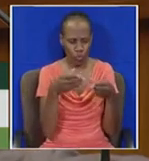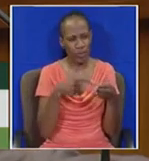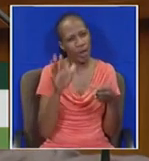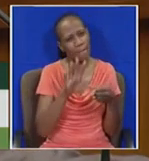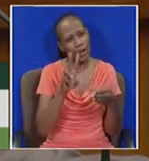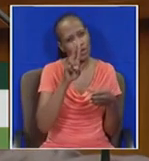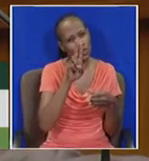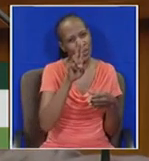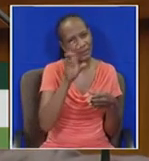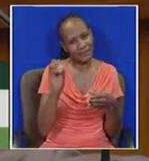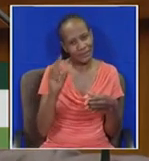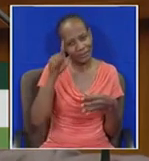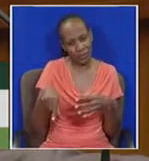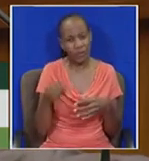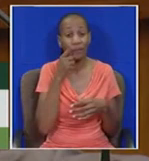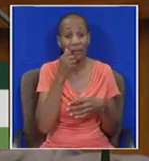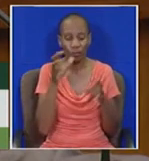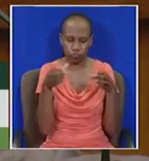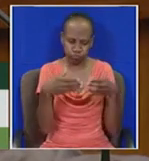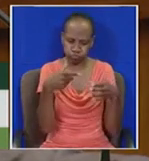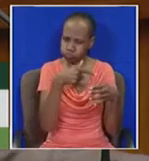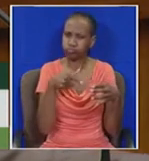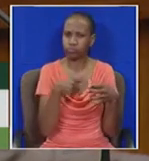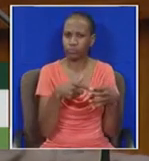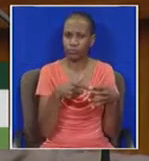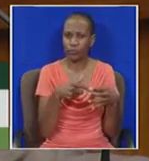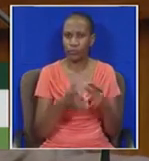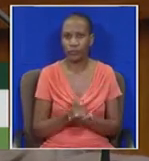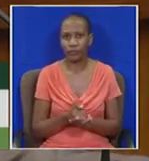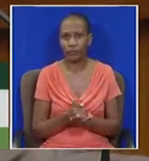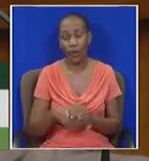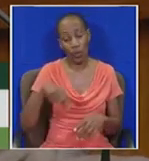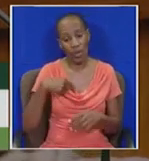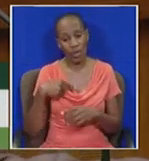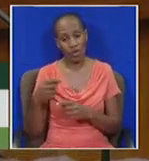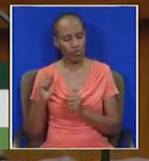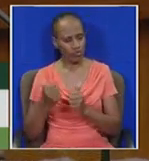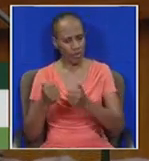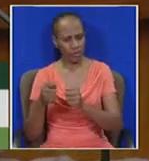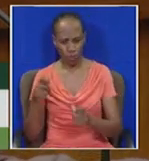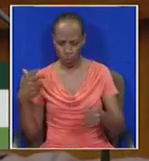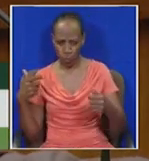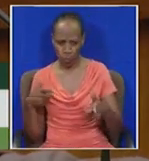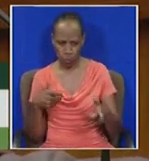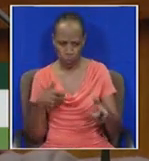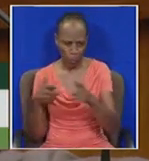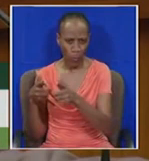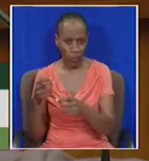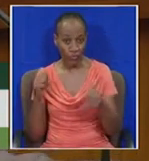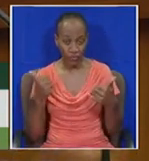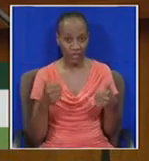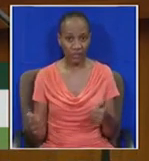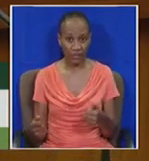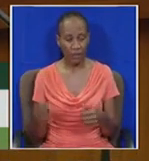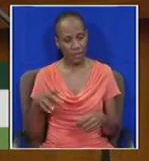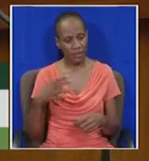about 20,000 men. We held a council of war in which it was decided that the